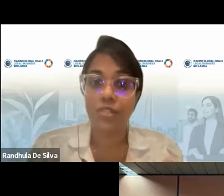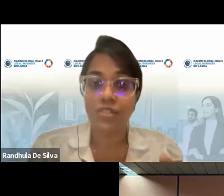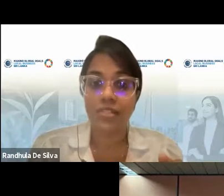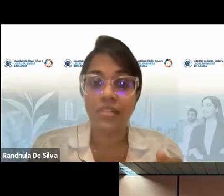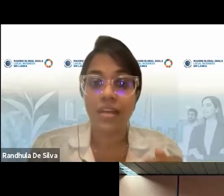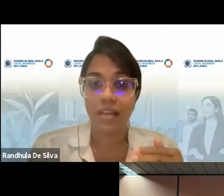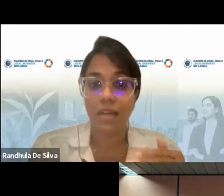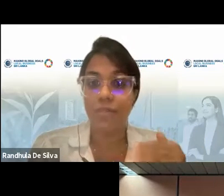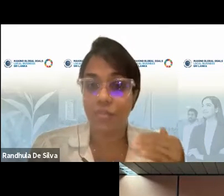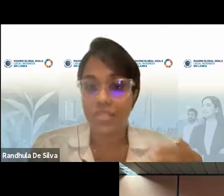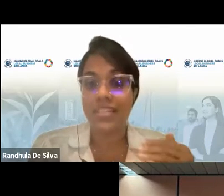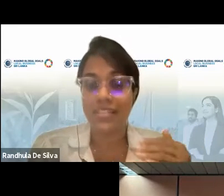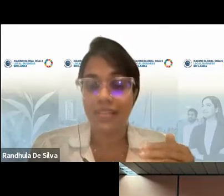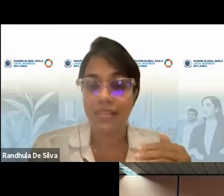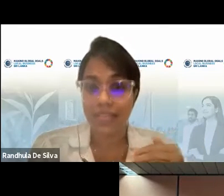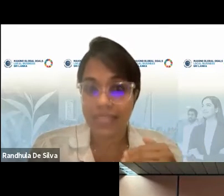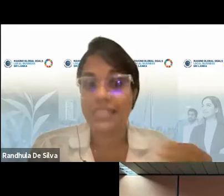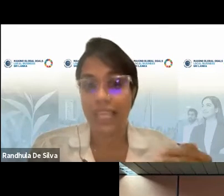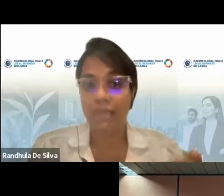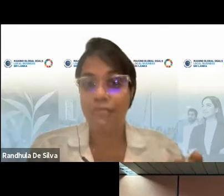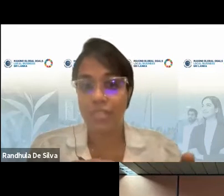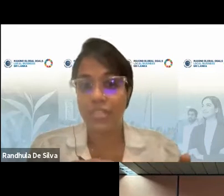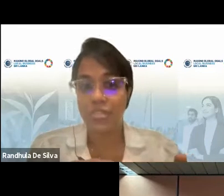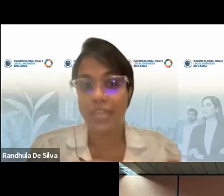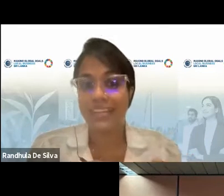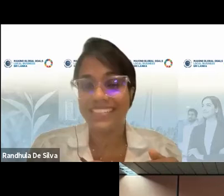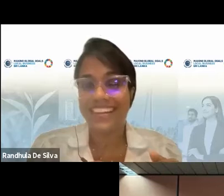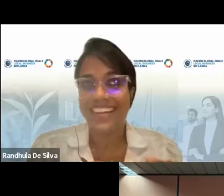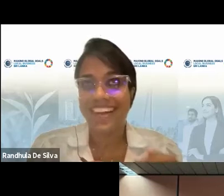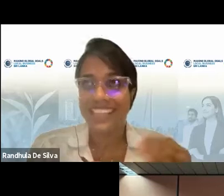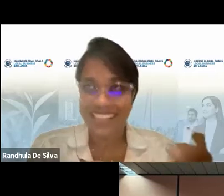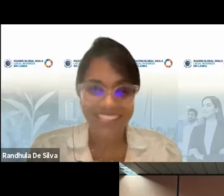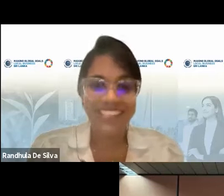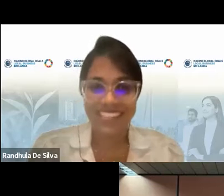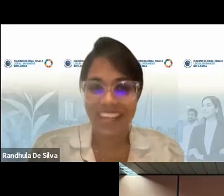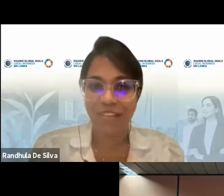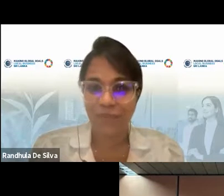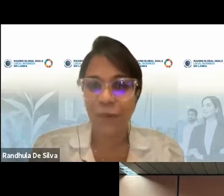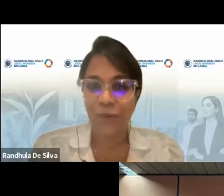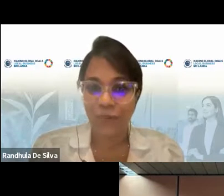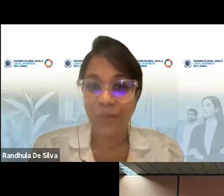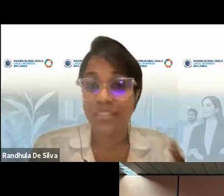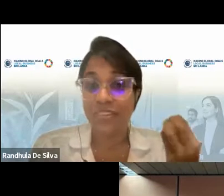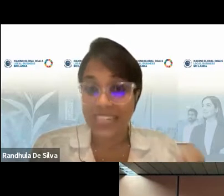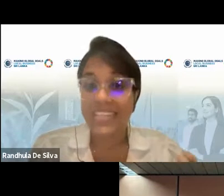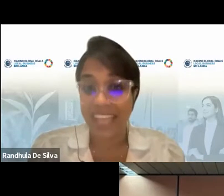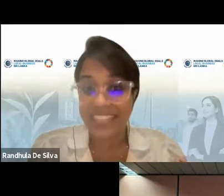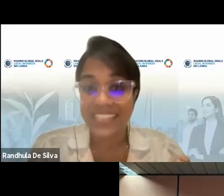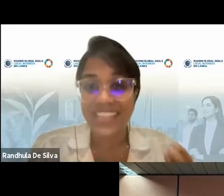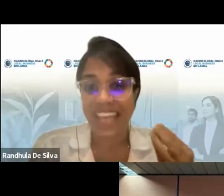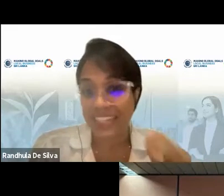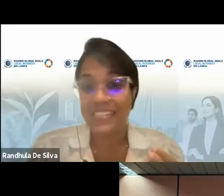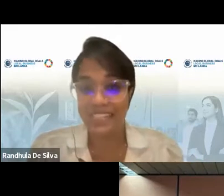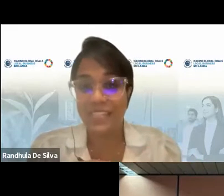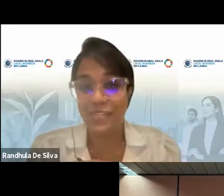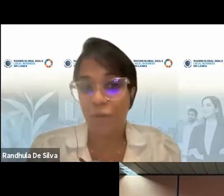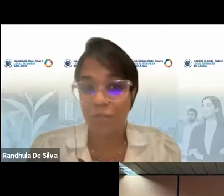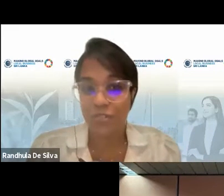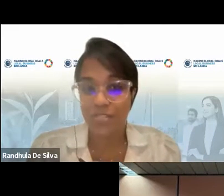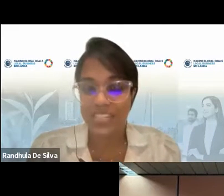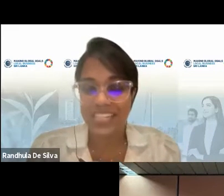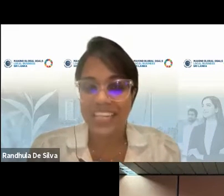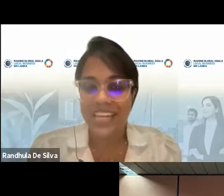to innovation really is a game changer. And uncertainty, like we all know, in the right hands can turn